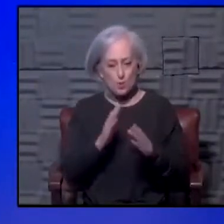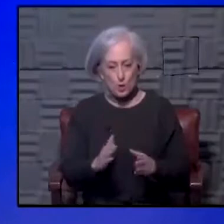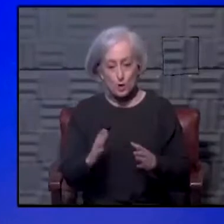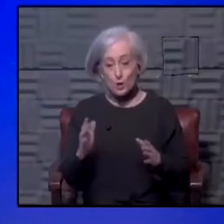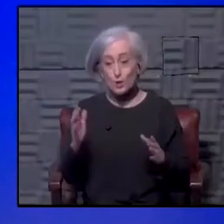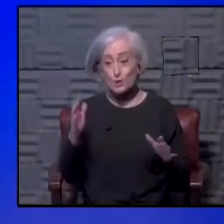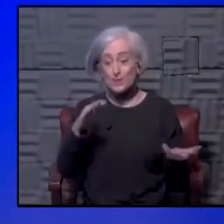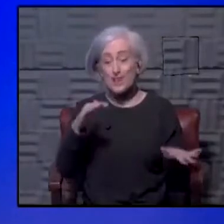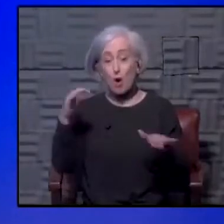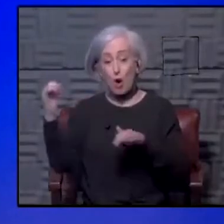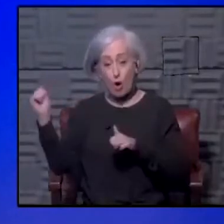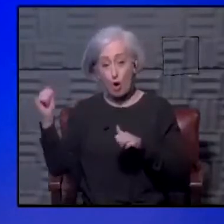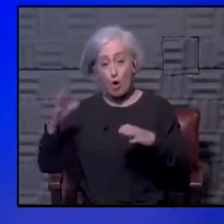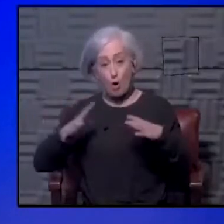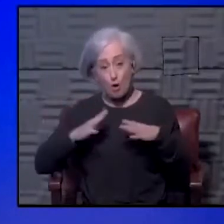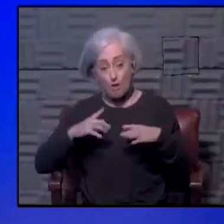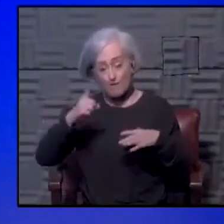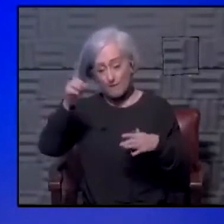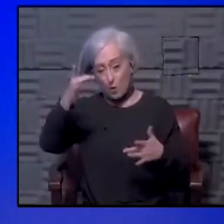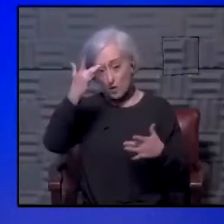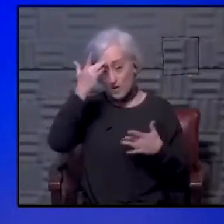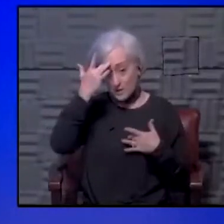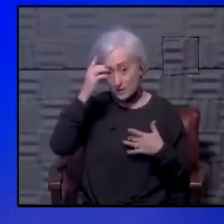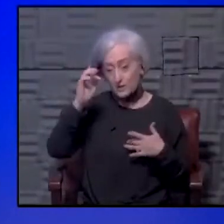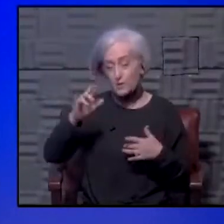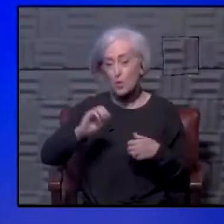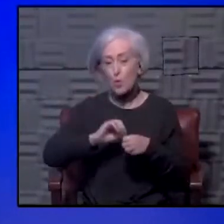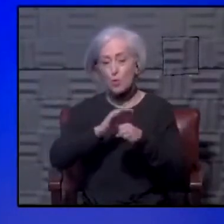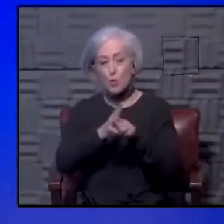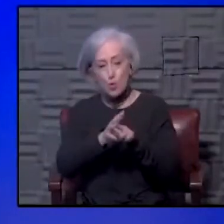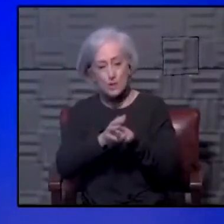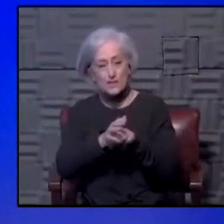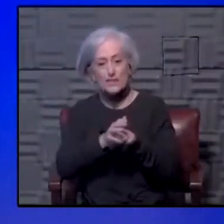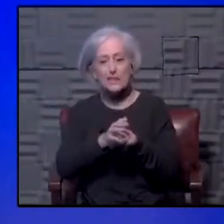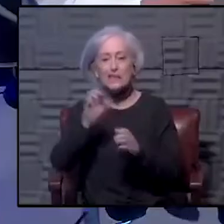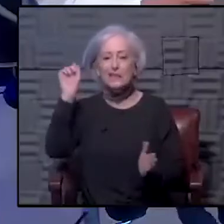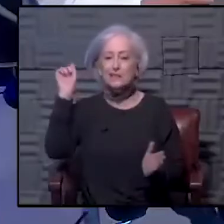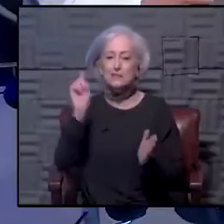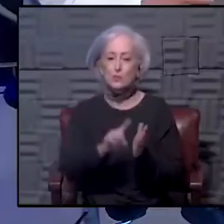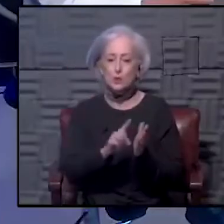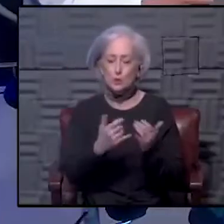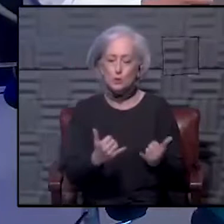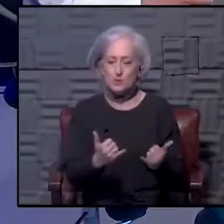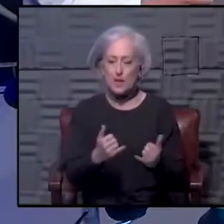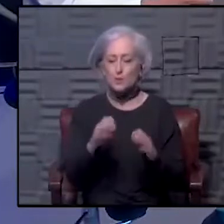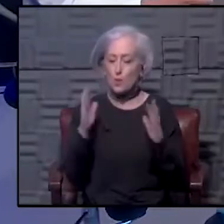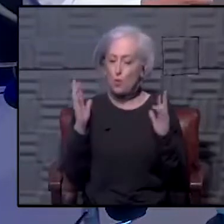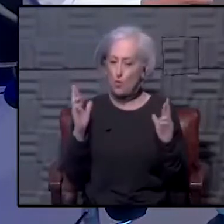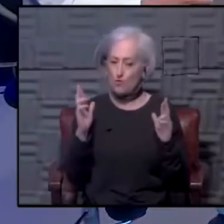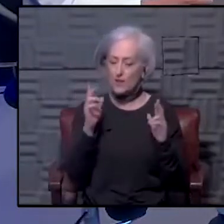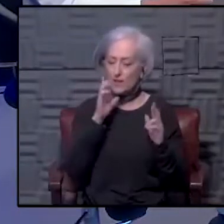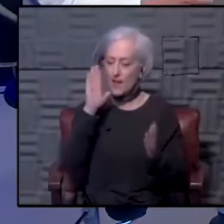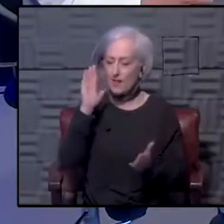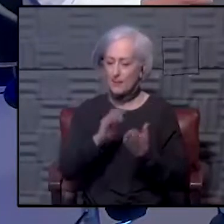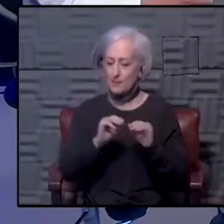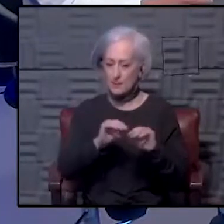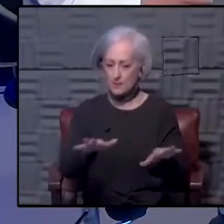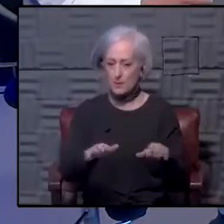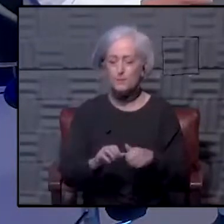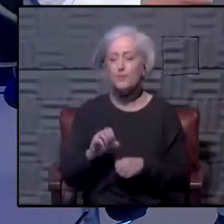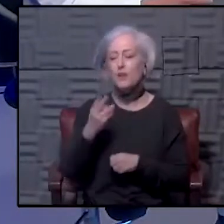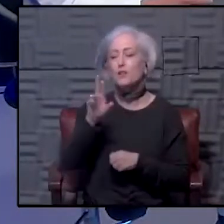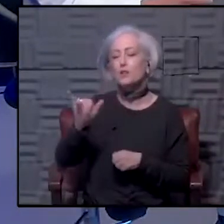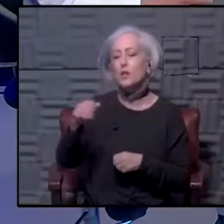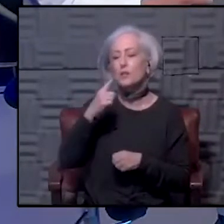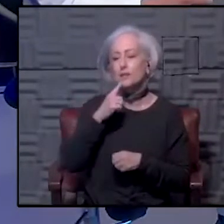is certainly down. We hope that does play a role in decreasing transmission. Sherry says that she and her sisters have